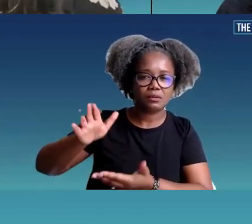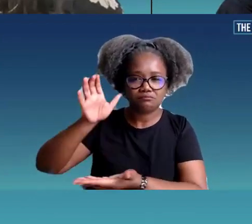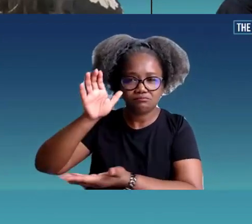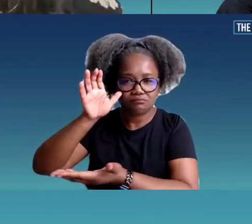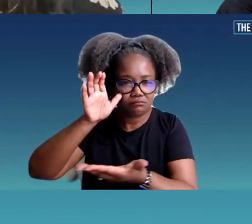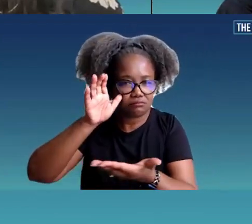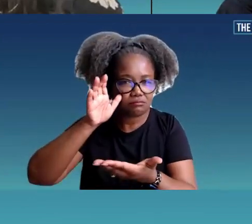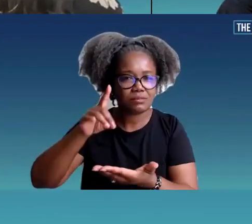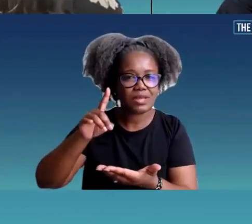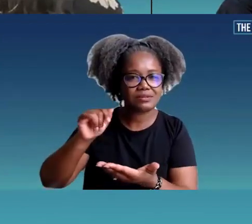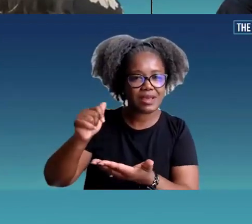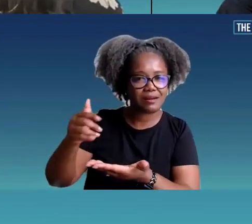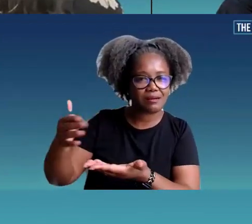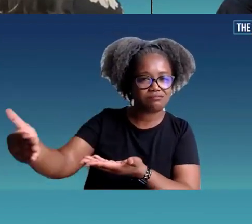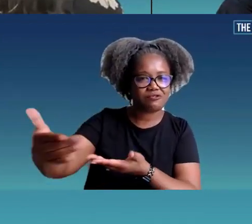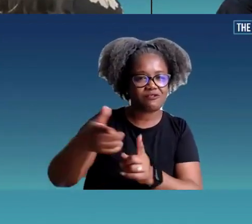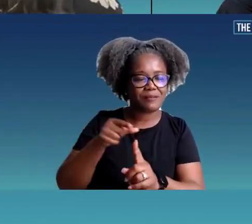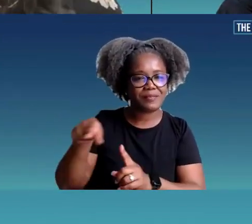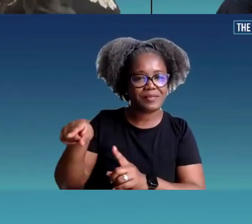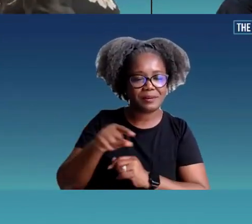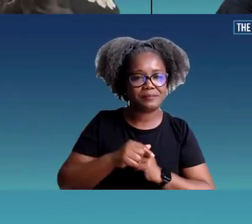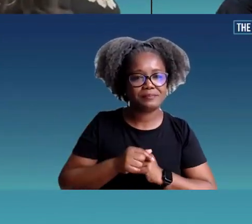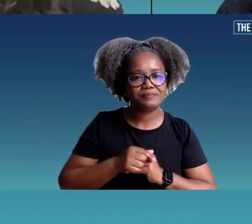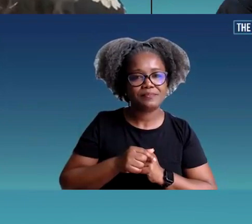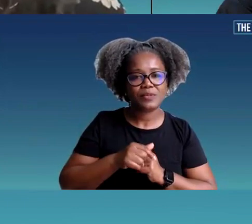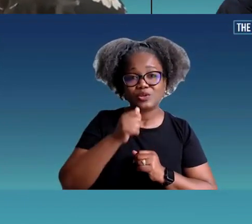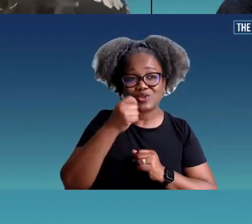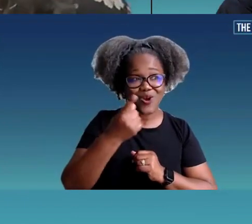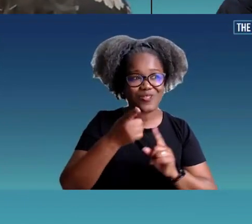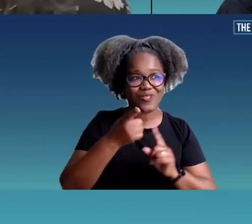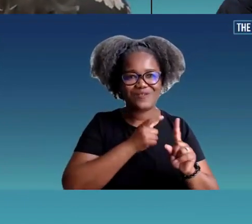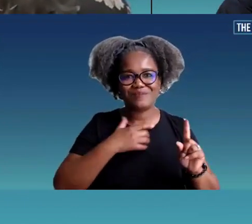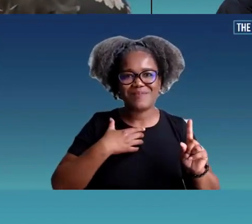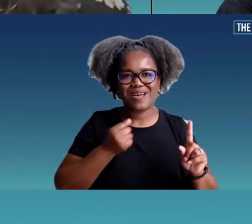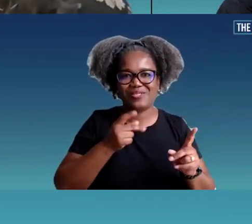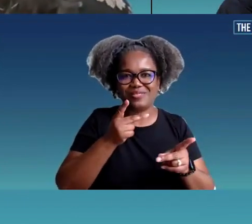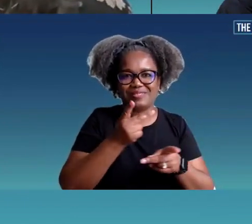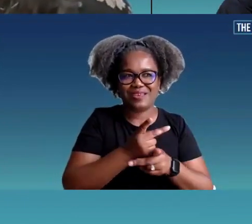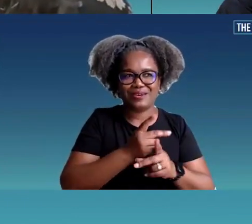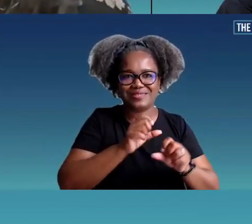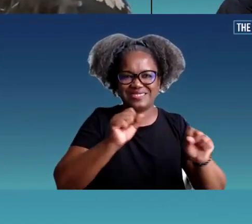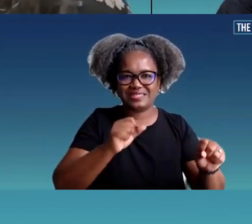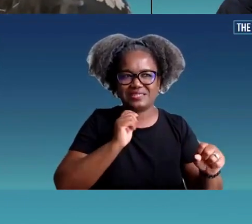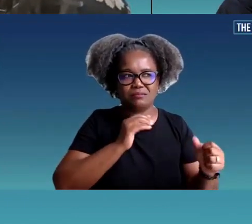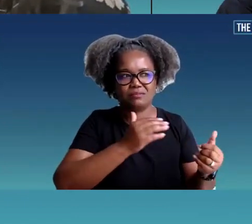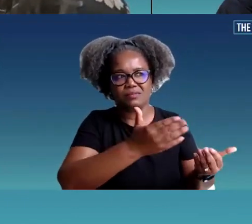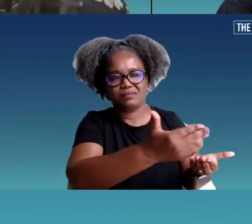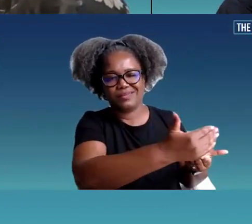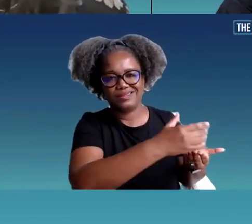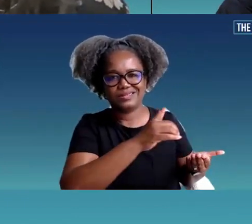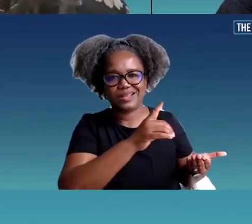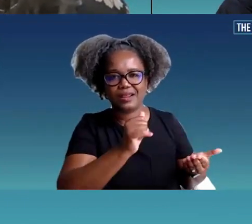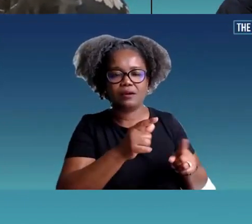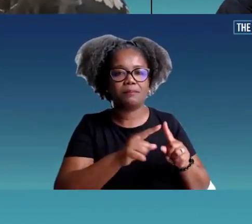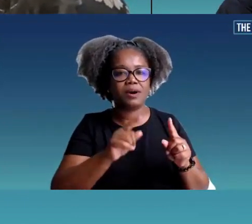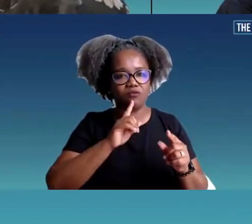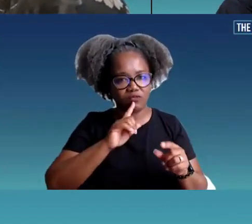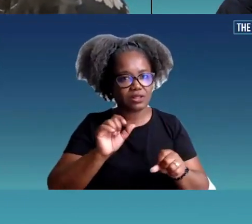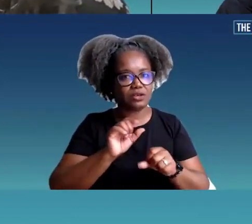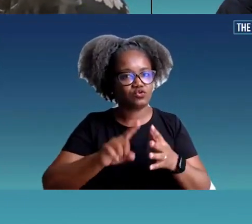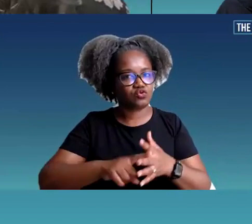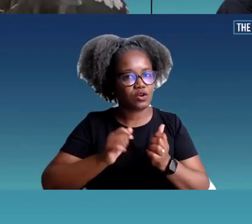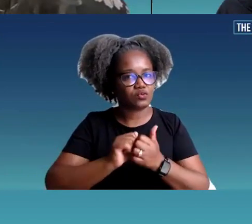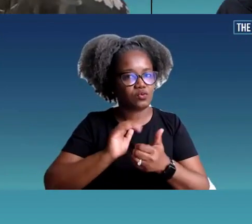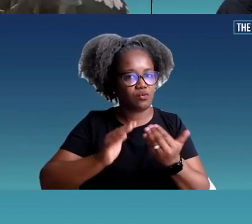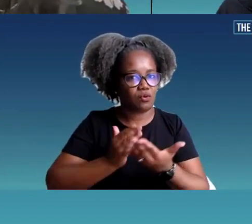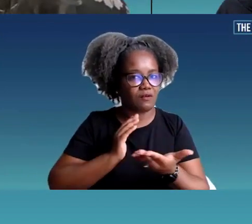by the healthcare system over here. We want to say that data can be owned by all of us. And so the collaborative started from community